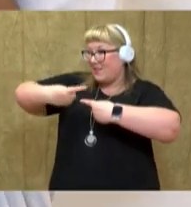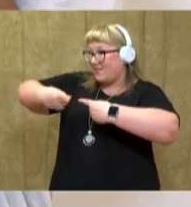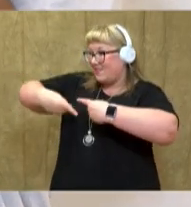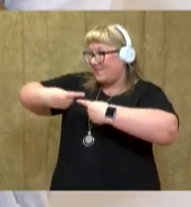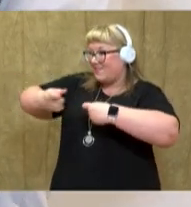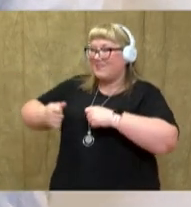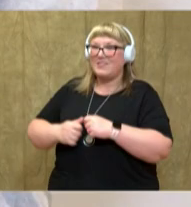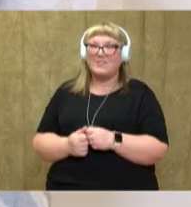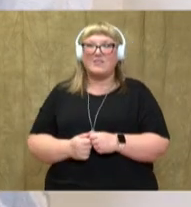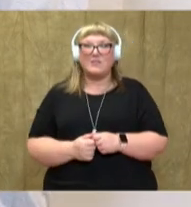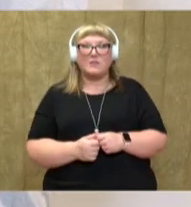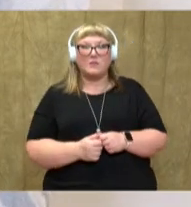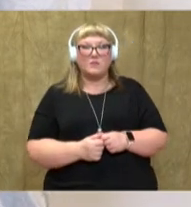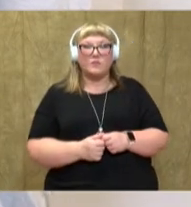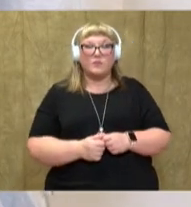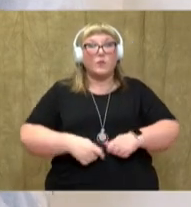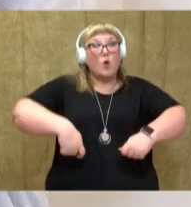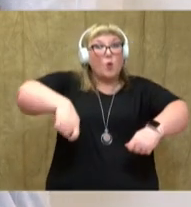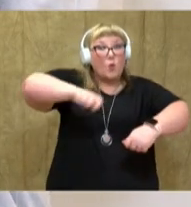good. Wheel.